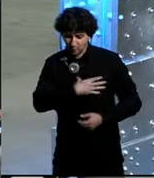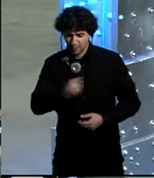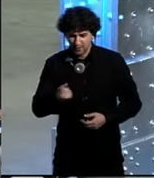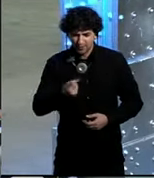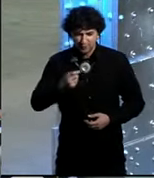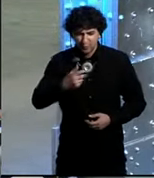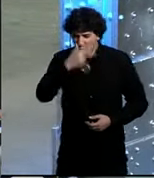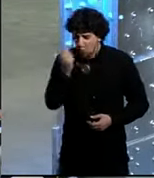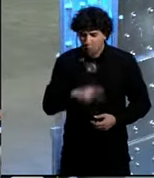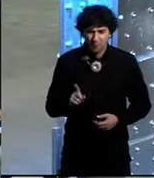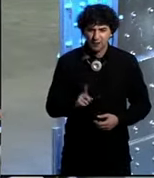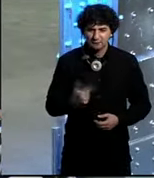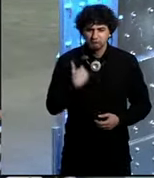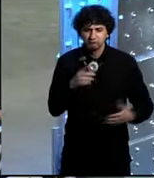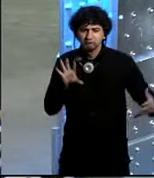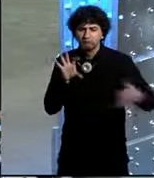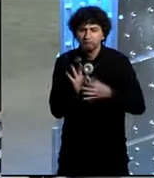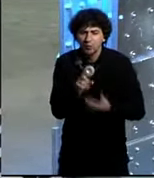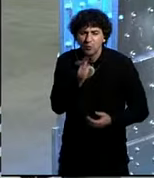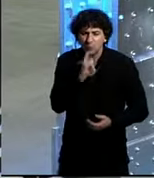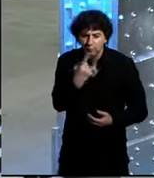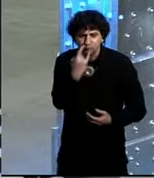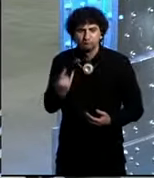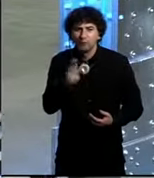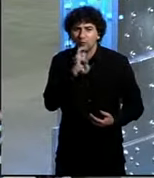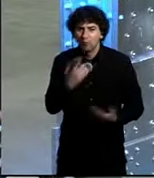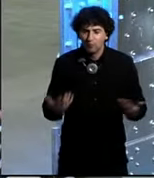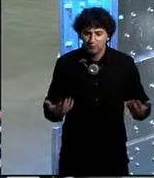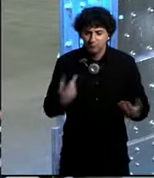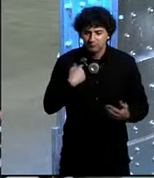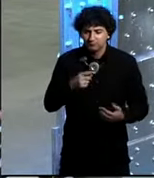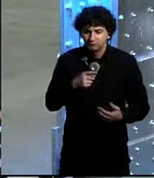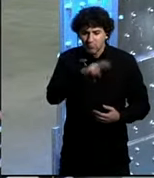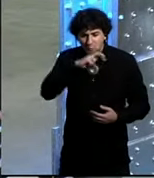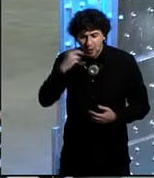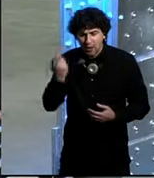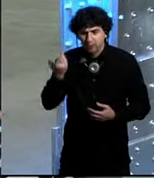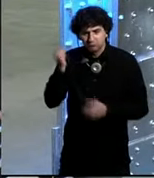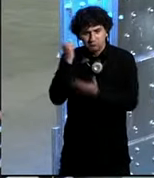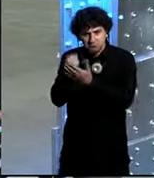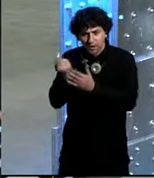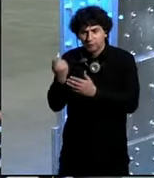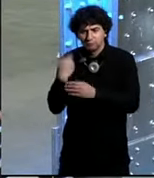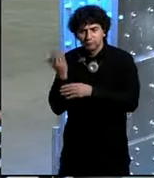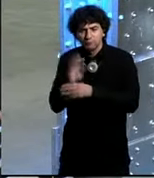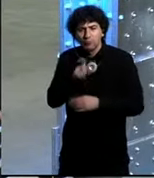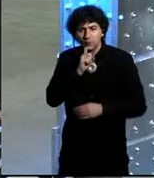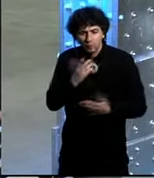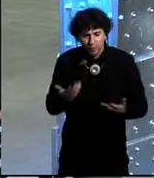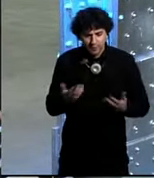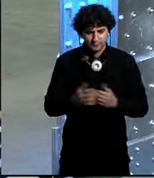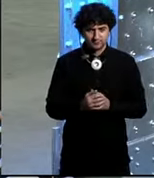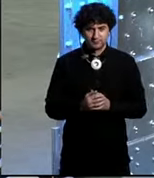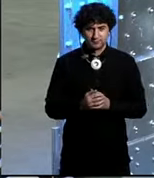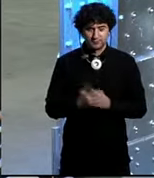saying, which is buy me, if that doesn't work, they start to look at different ways of selling the brand, the values of the brand,